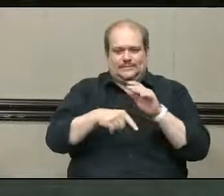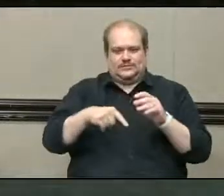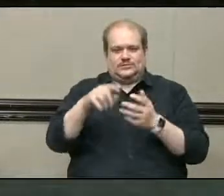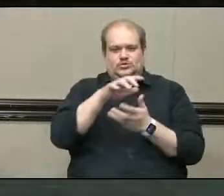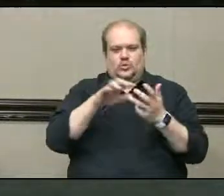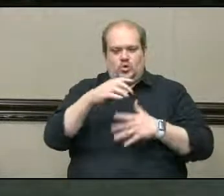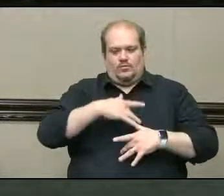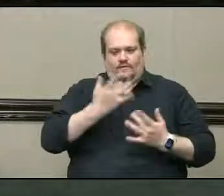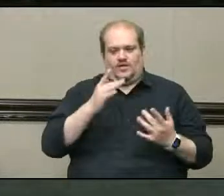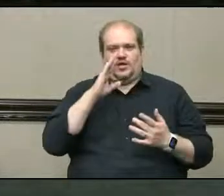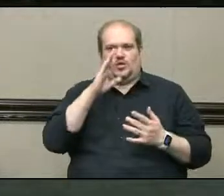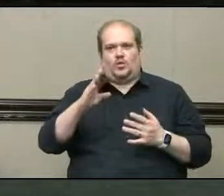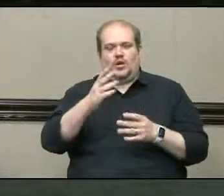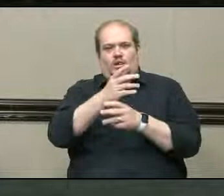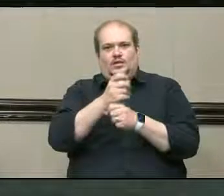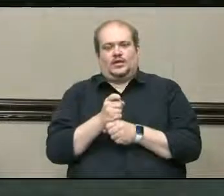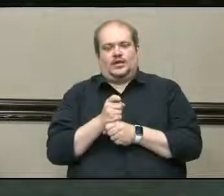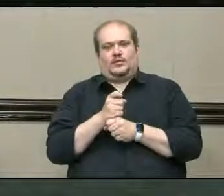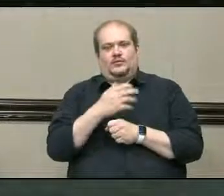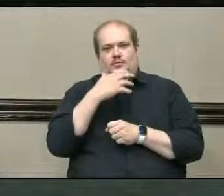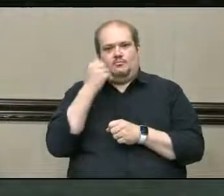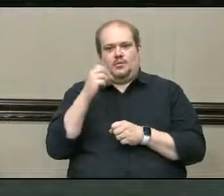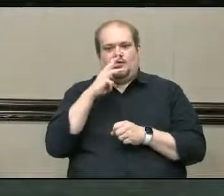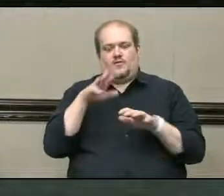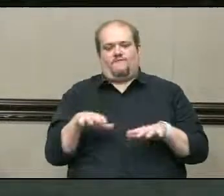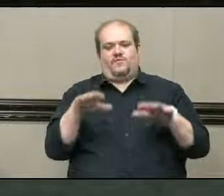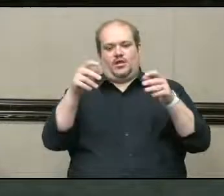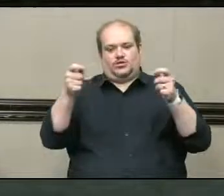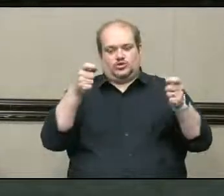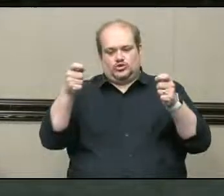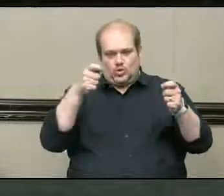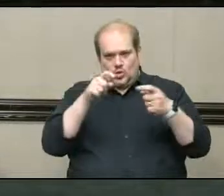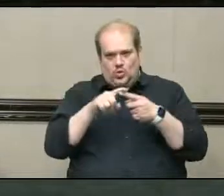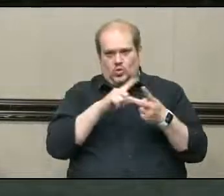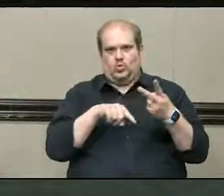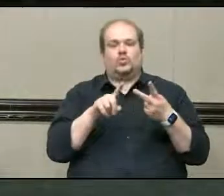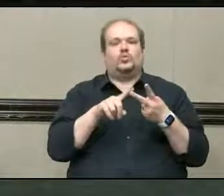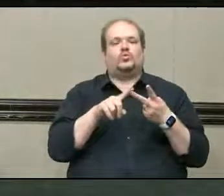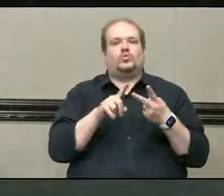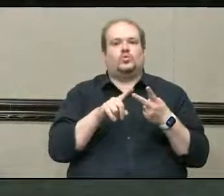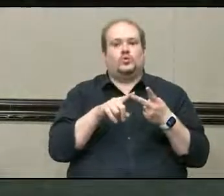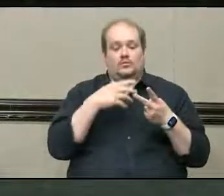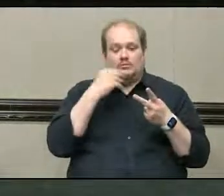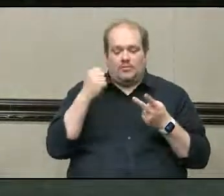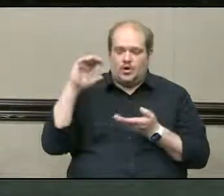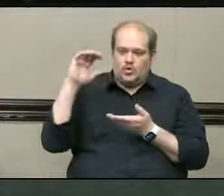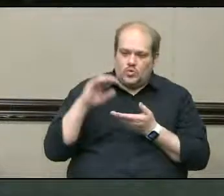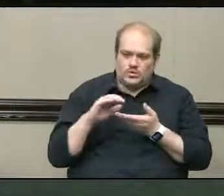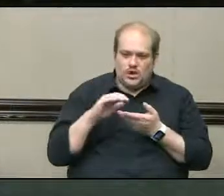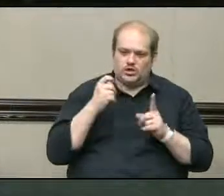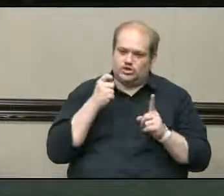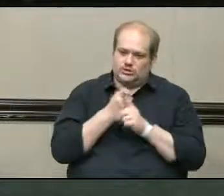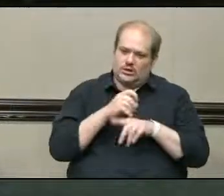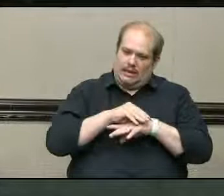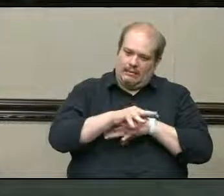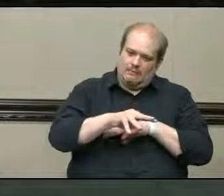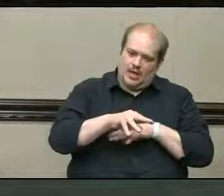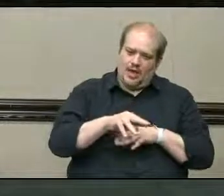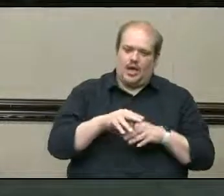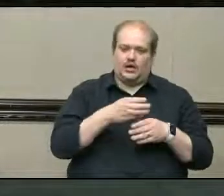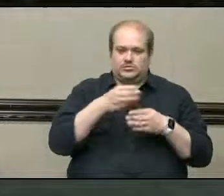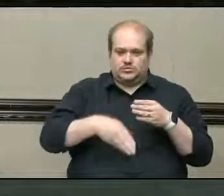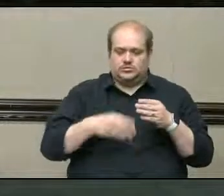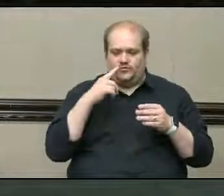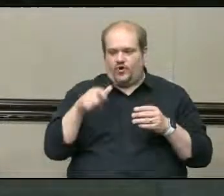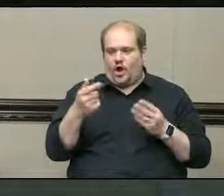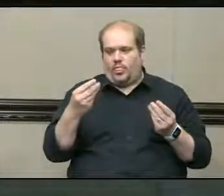event, so you'll actually get better flood control better reduction in the impact